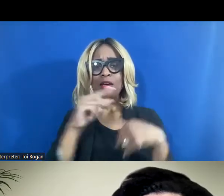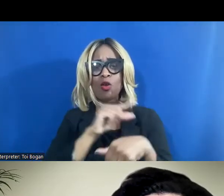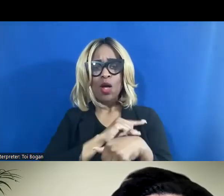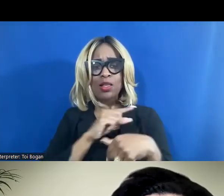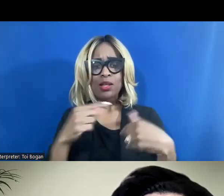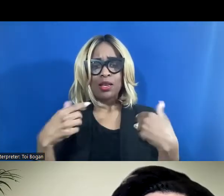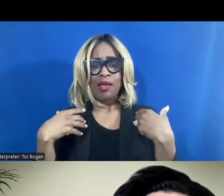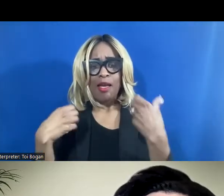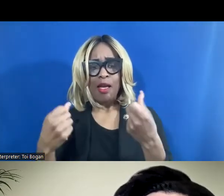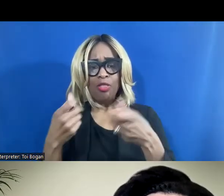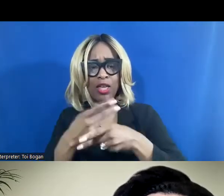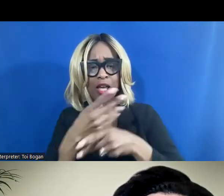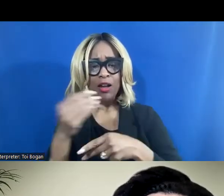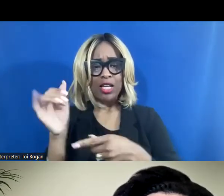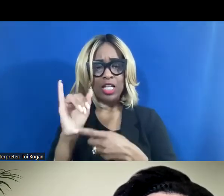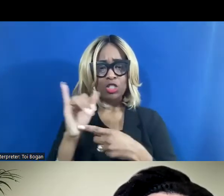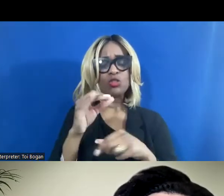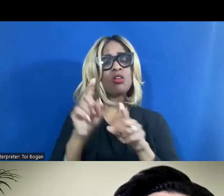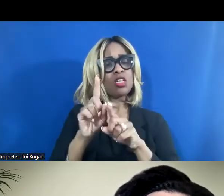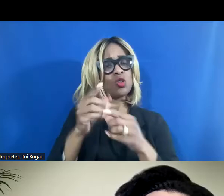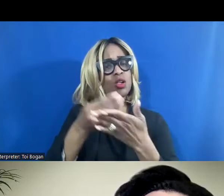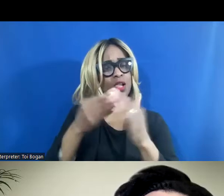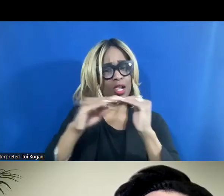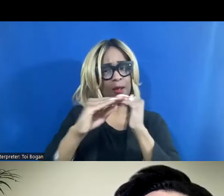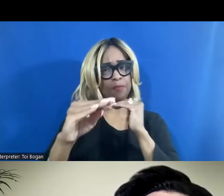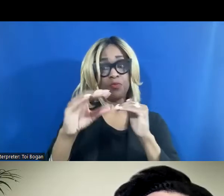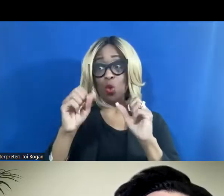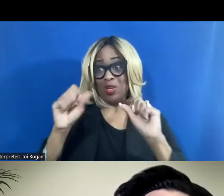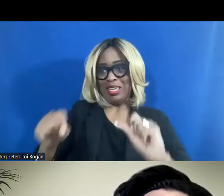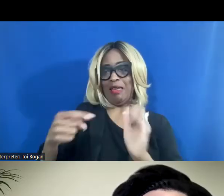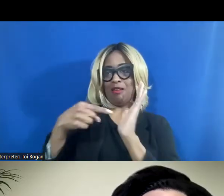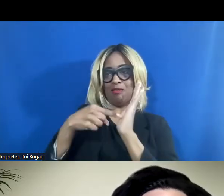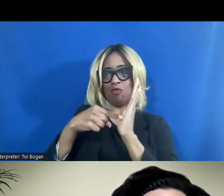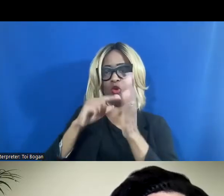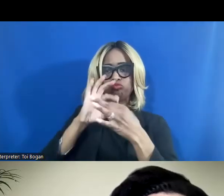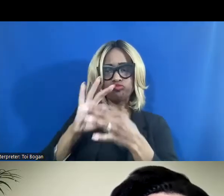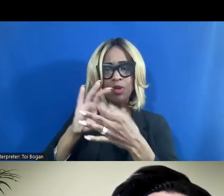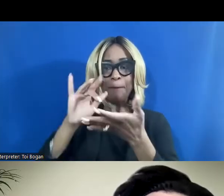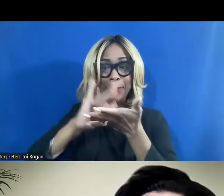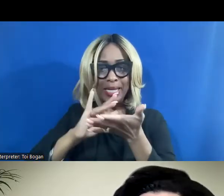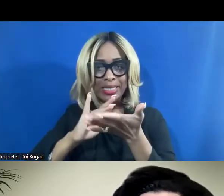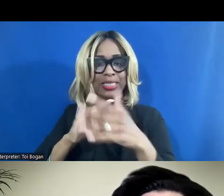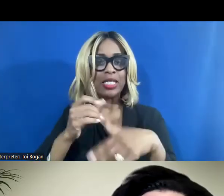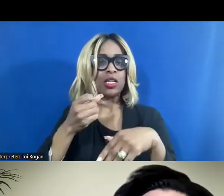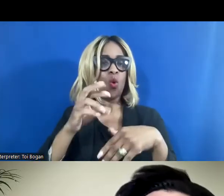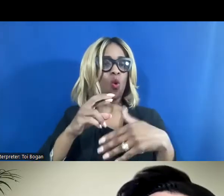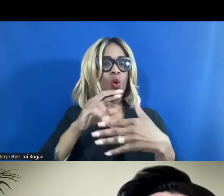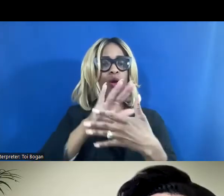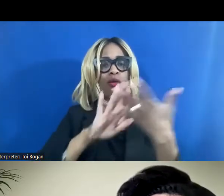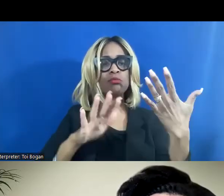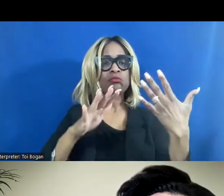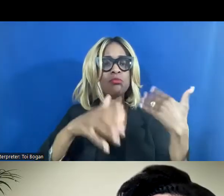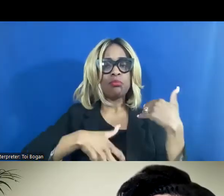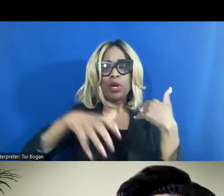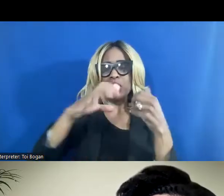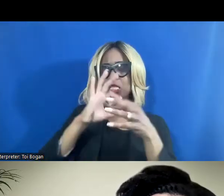as provide the economic stability to afford associated medications for some of those